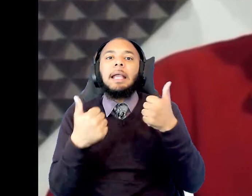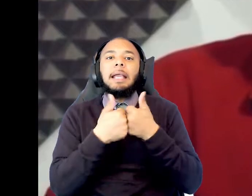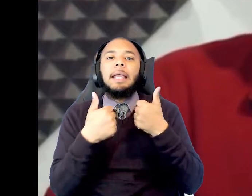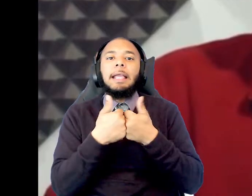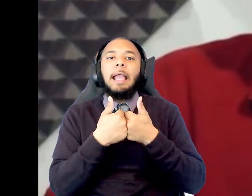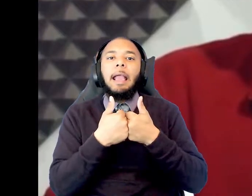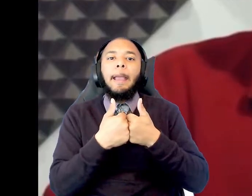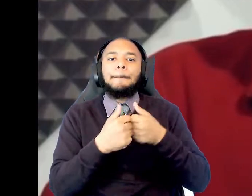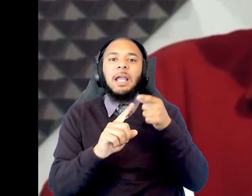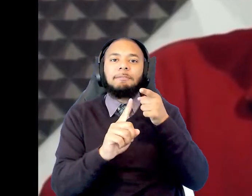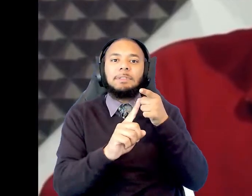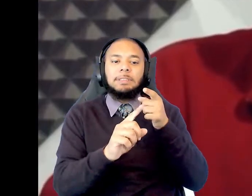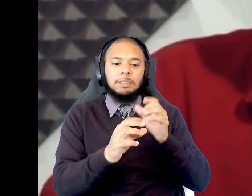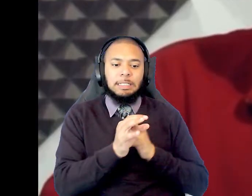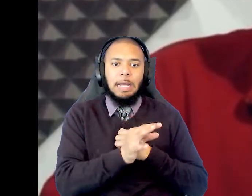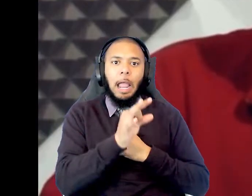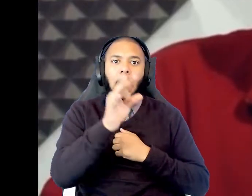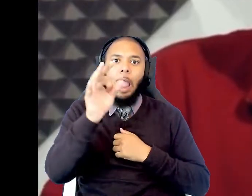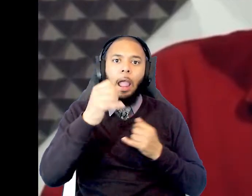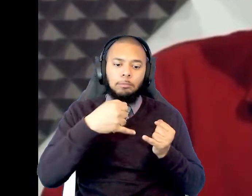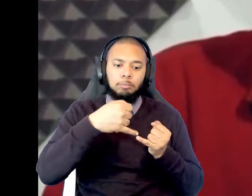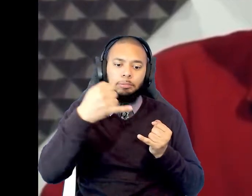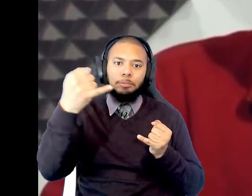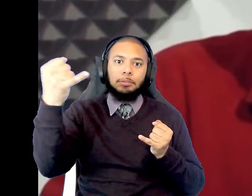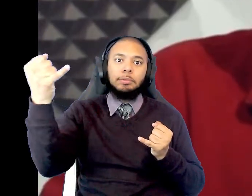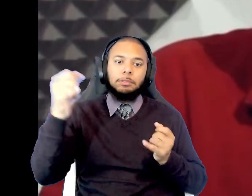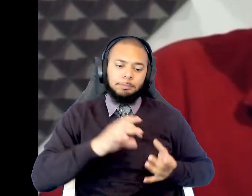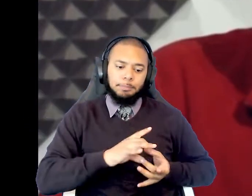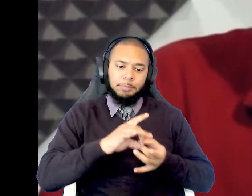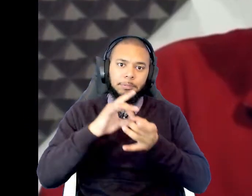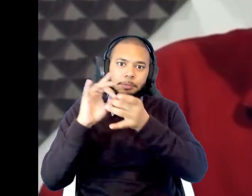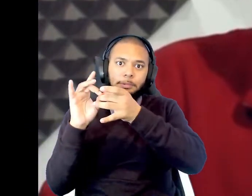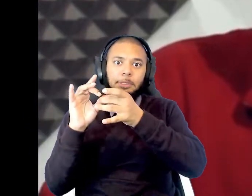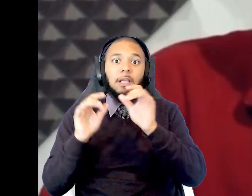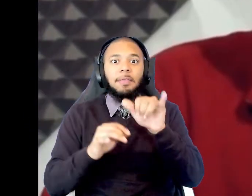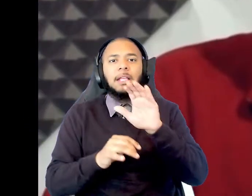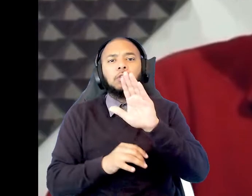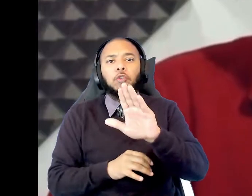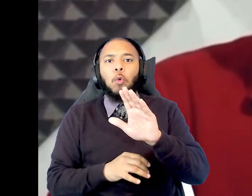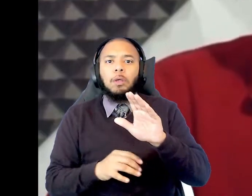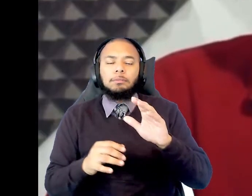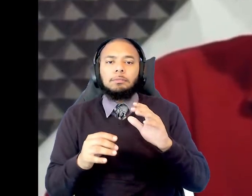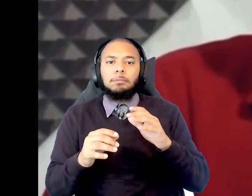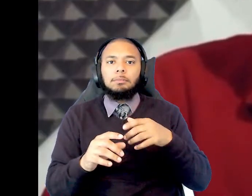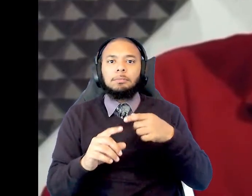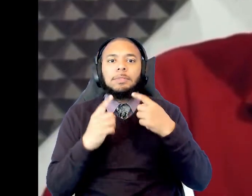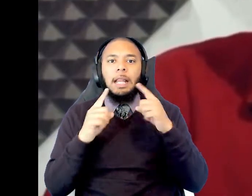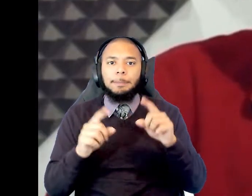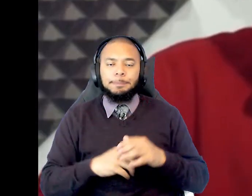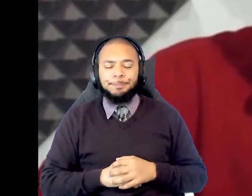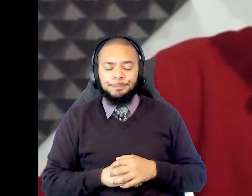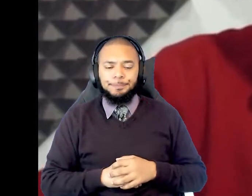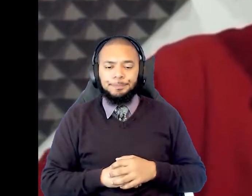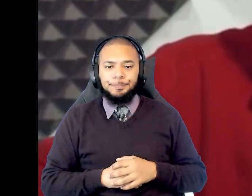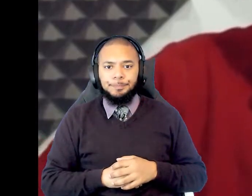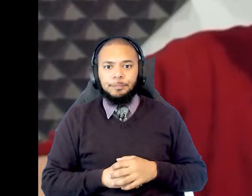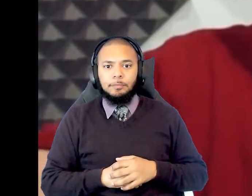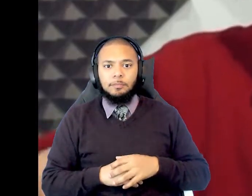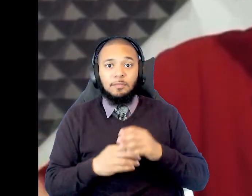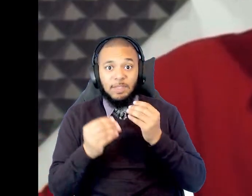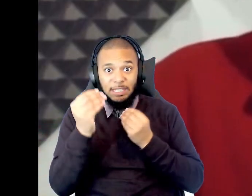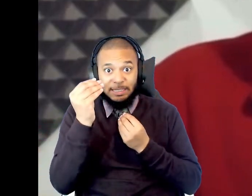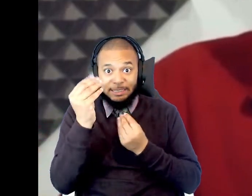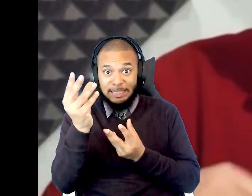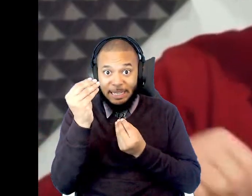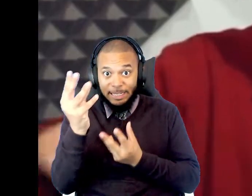You want to play the game. So like, I'm going to play the game, connect the dots. So that's your claim. You want to play the game. The data are all the points,